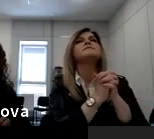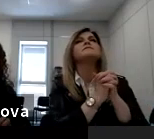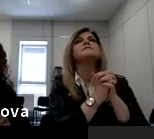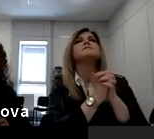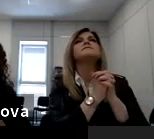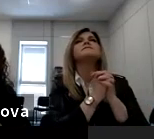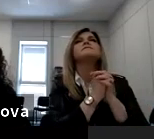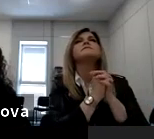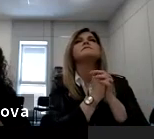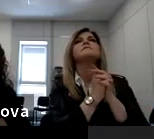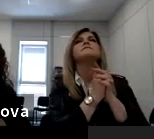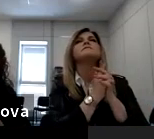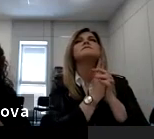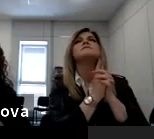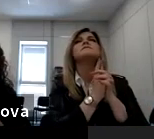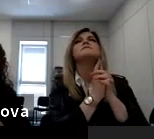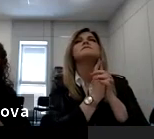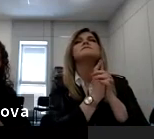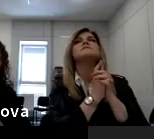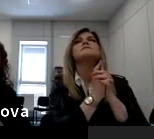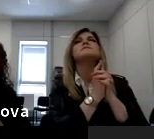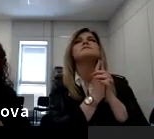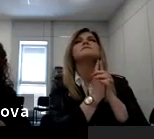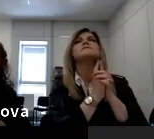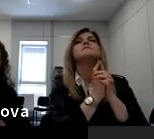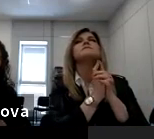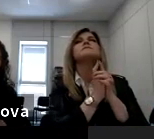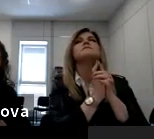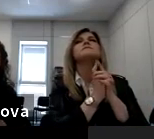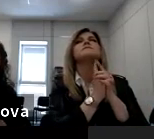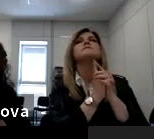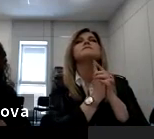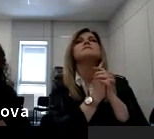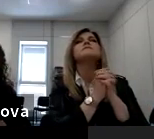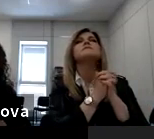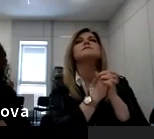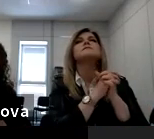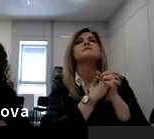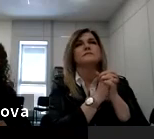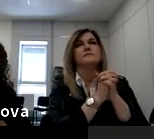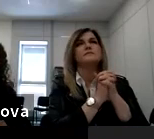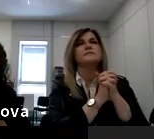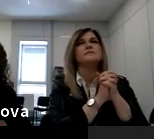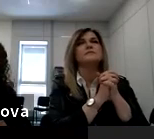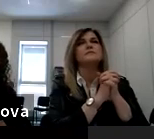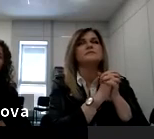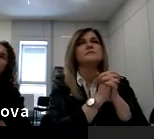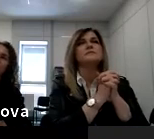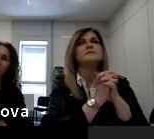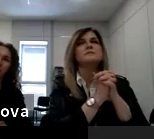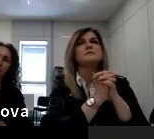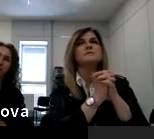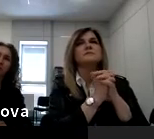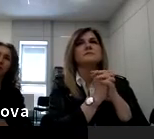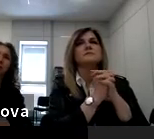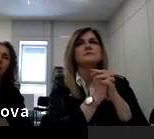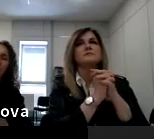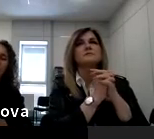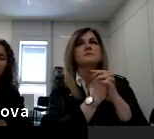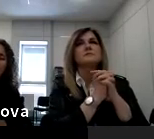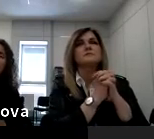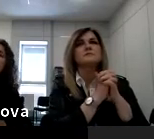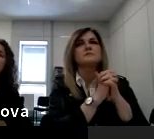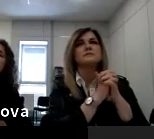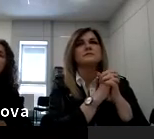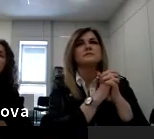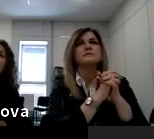another product for up to and down lighting, but it's not very powerful for this building because it is really high.